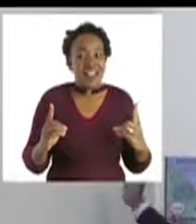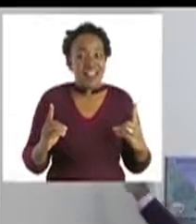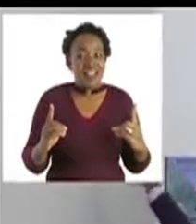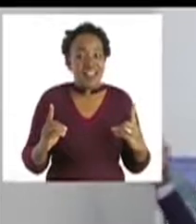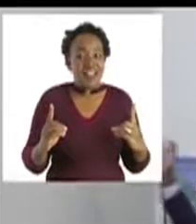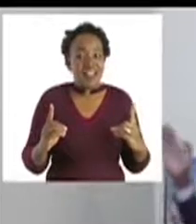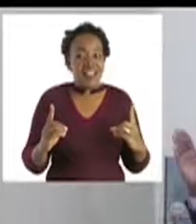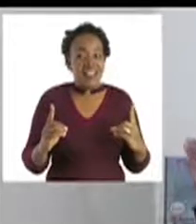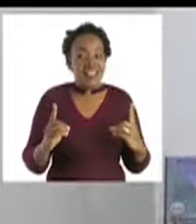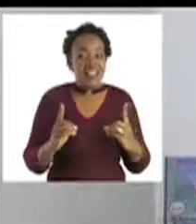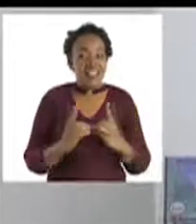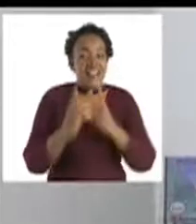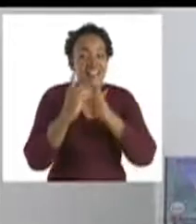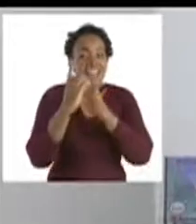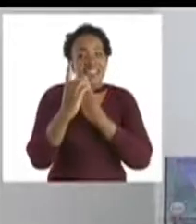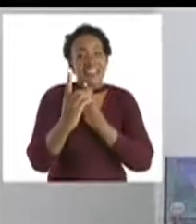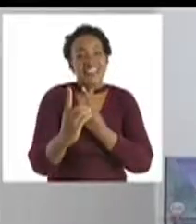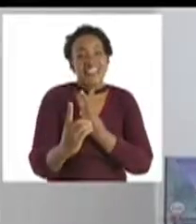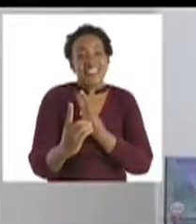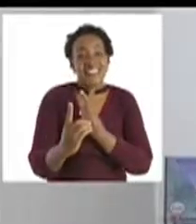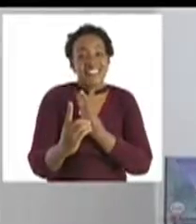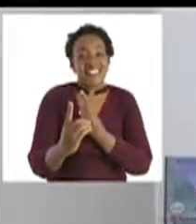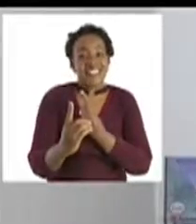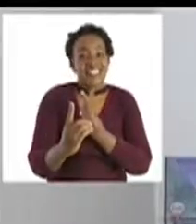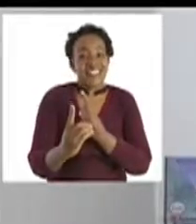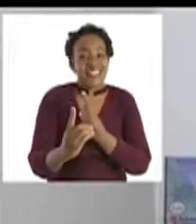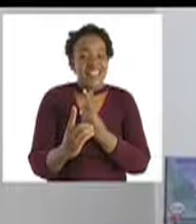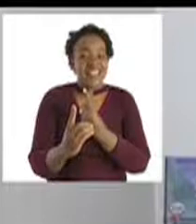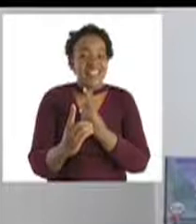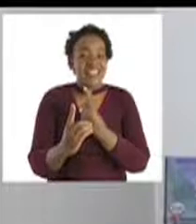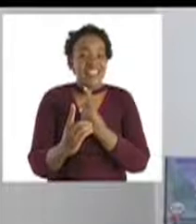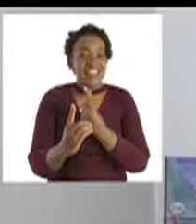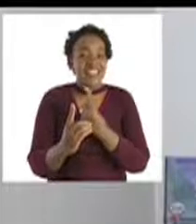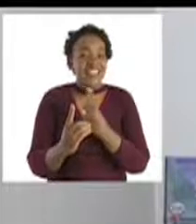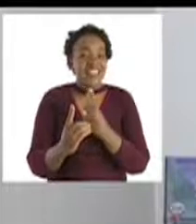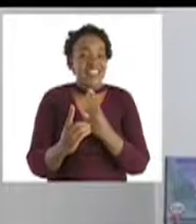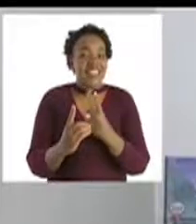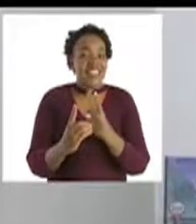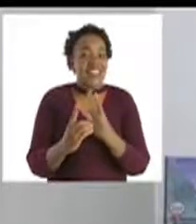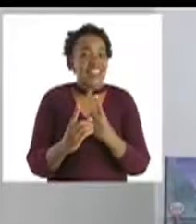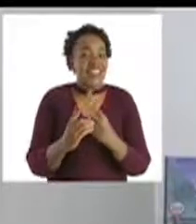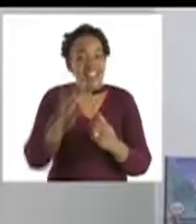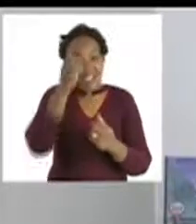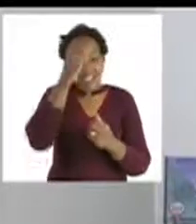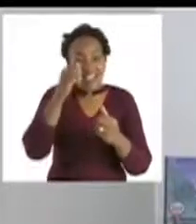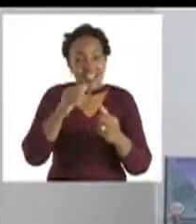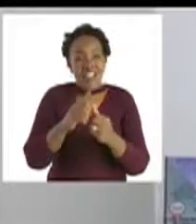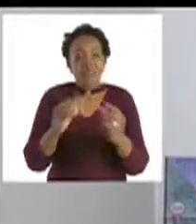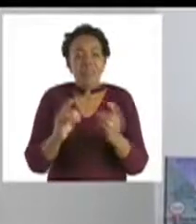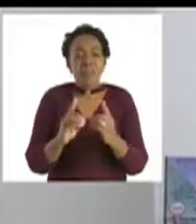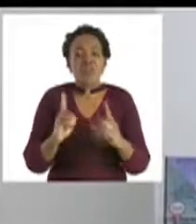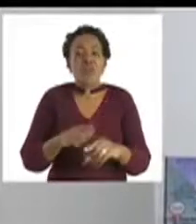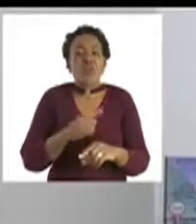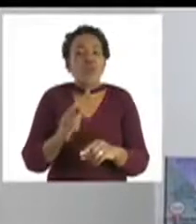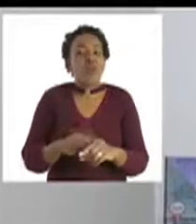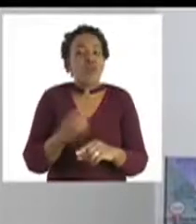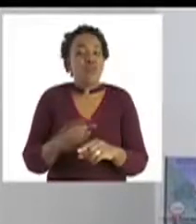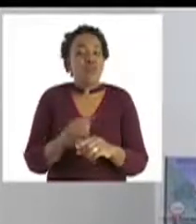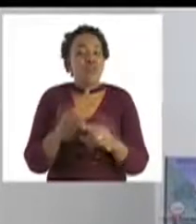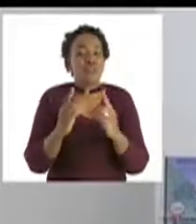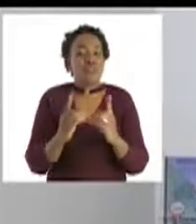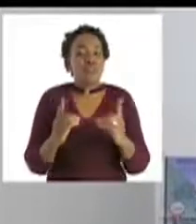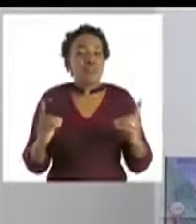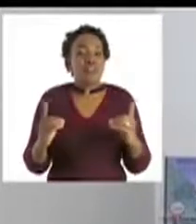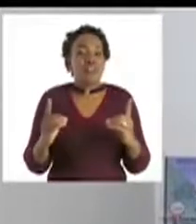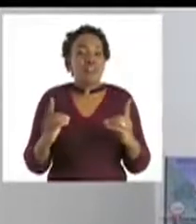and we also do it in front. Okay. Remember to social distance and to